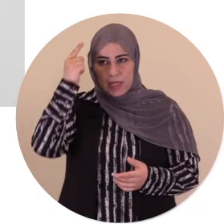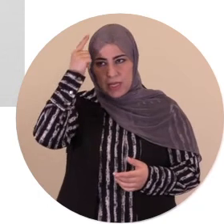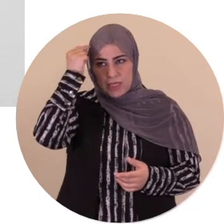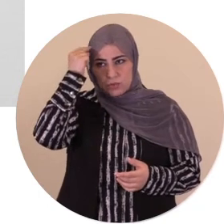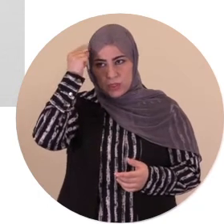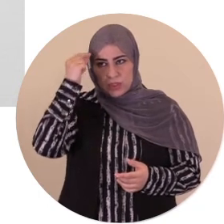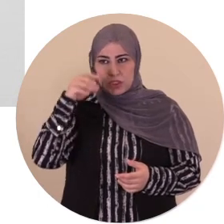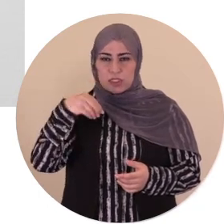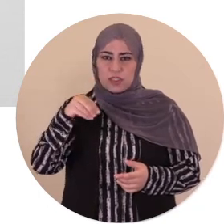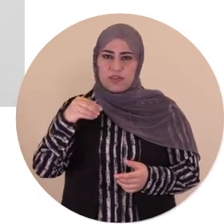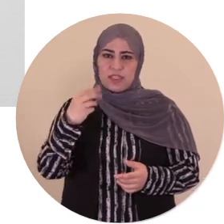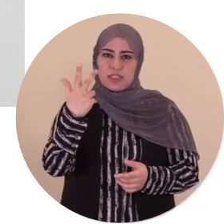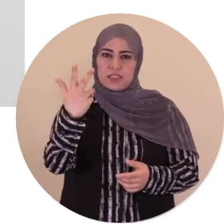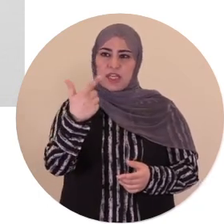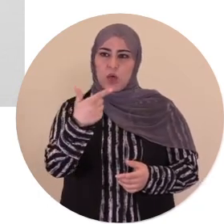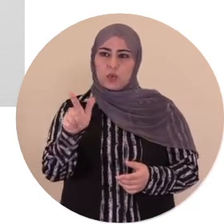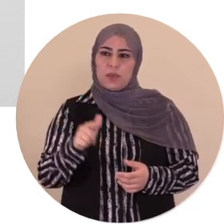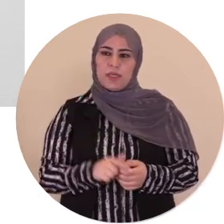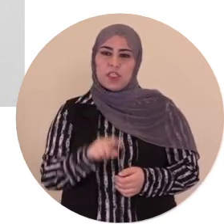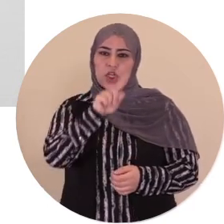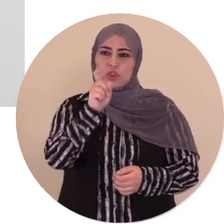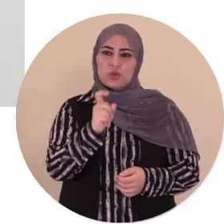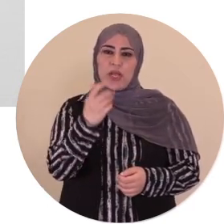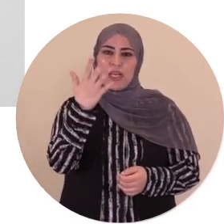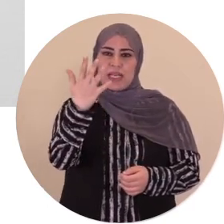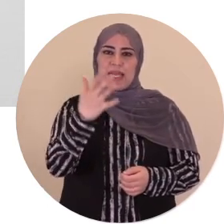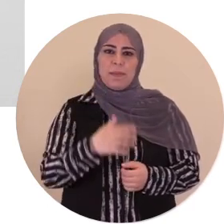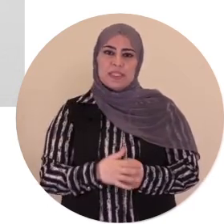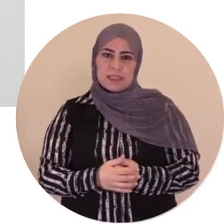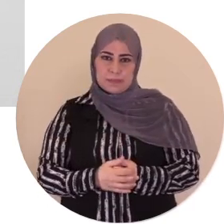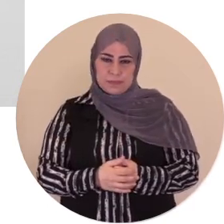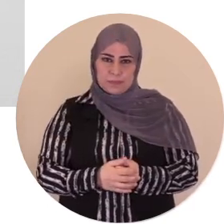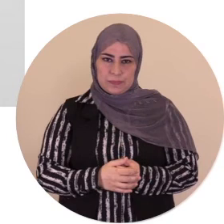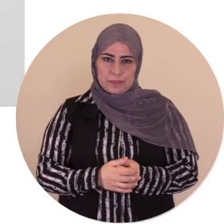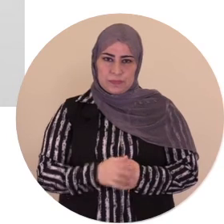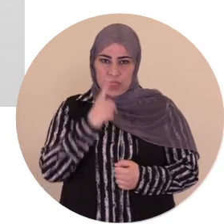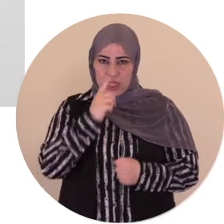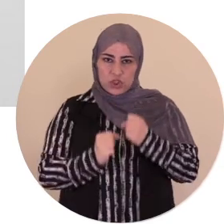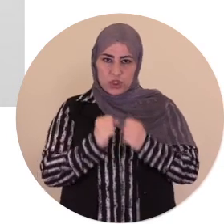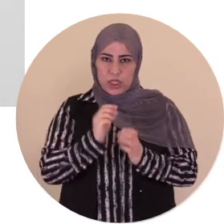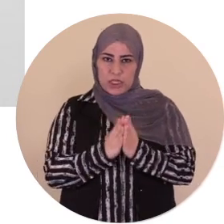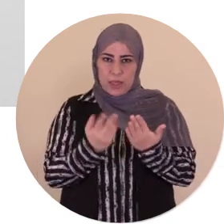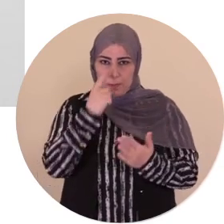5. Do the exercise by yourself, and then come back and check the answers.